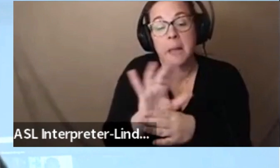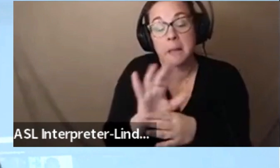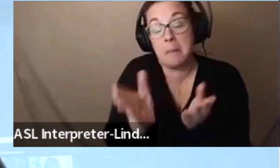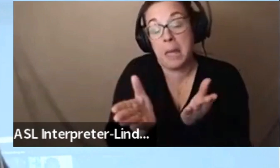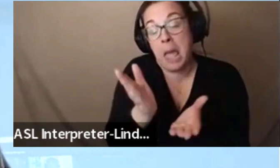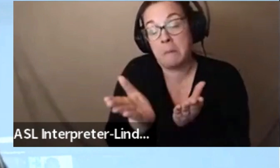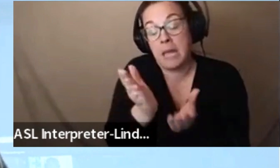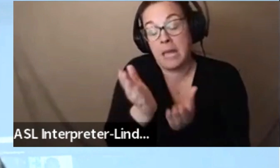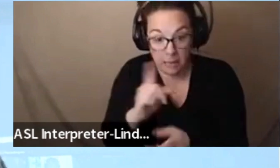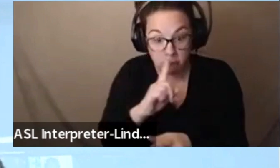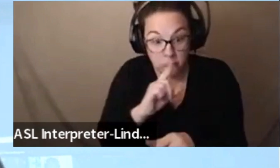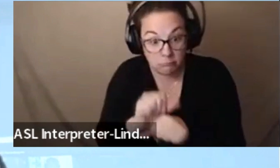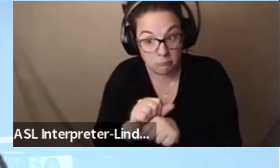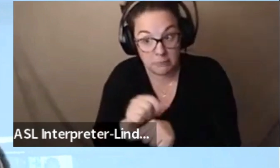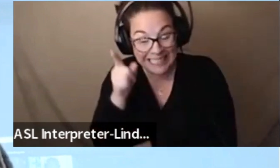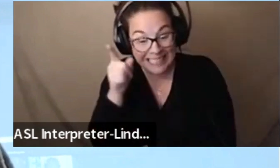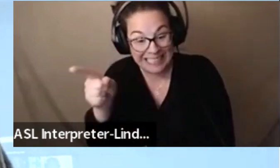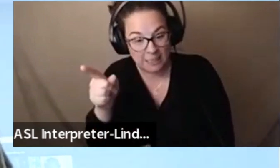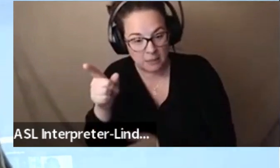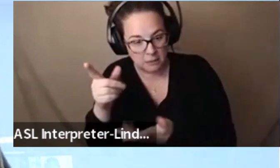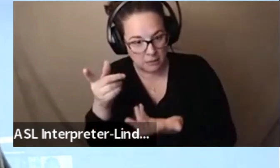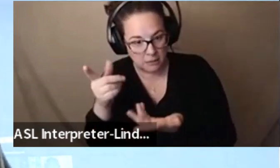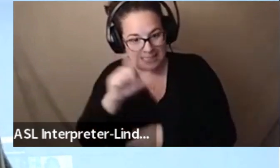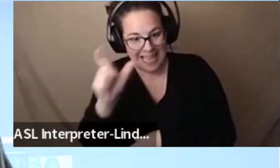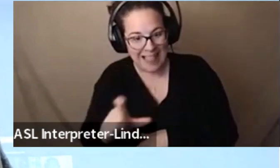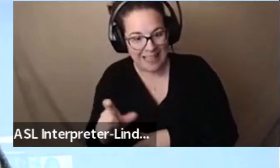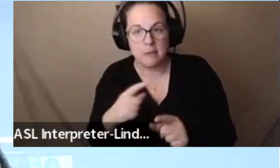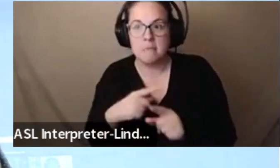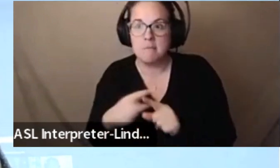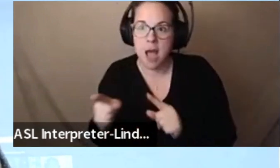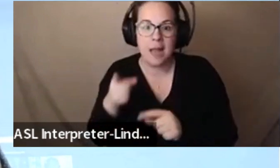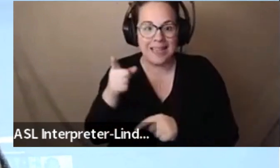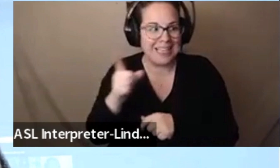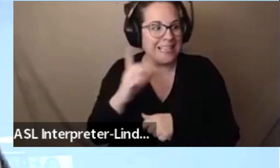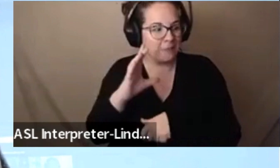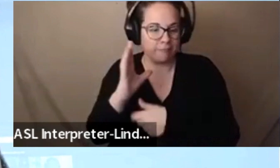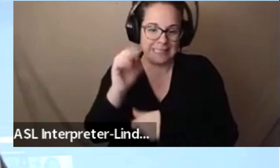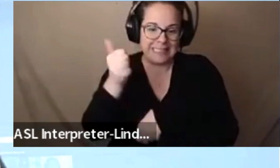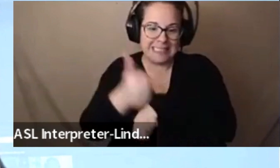And, or maybe the Zeffirelli film, and he's an Italian.